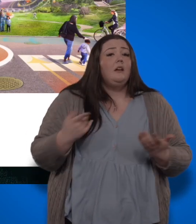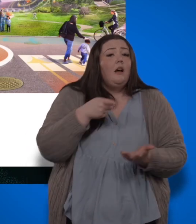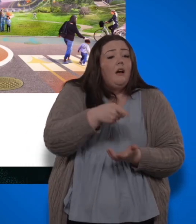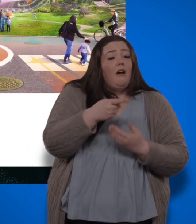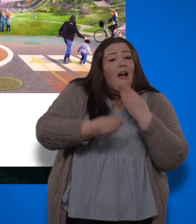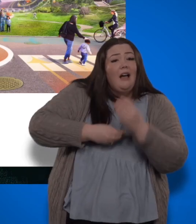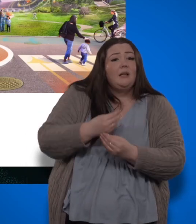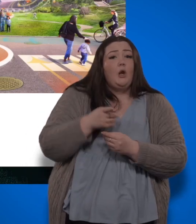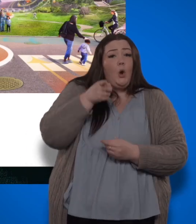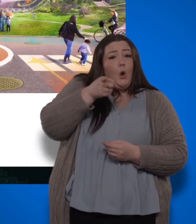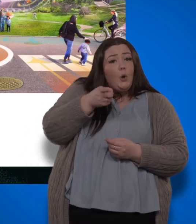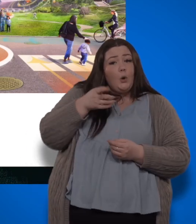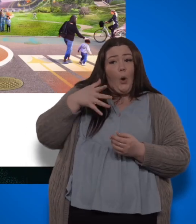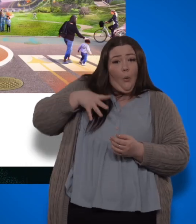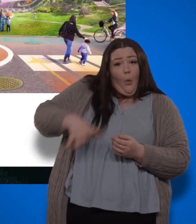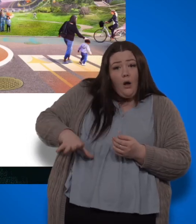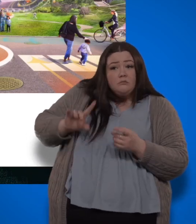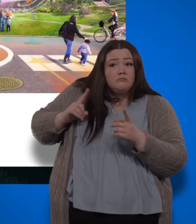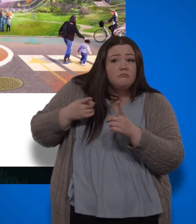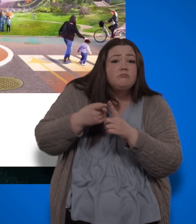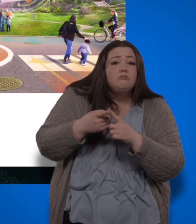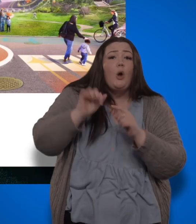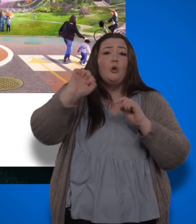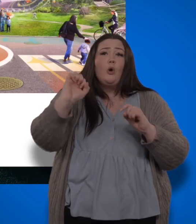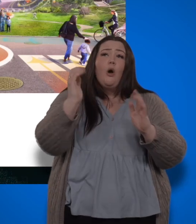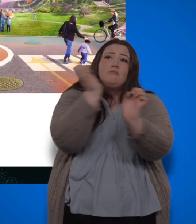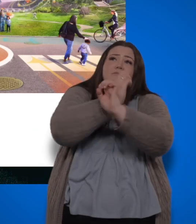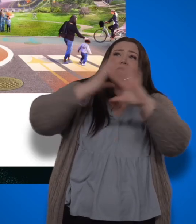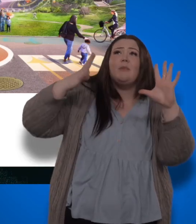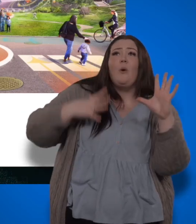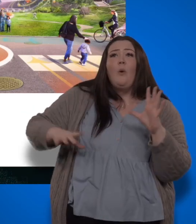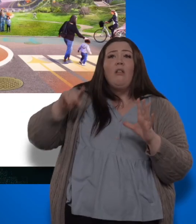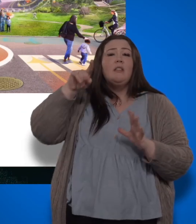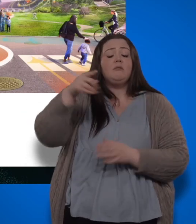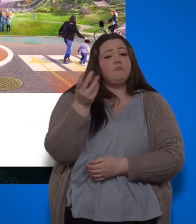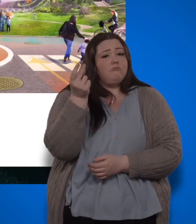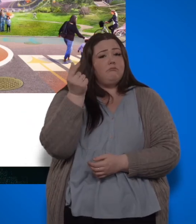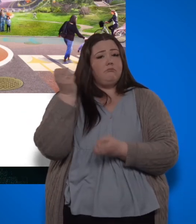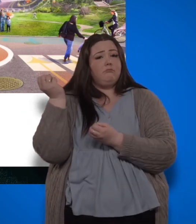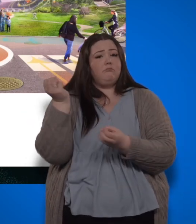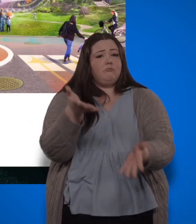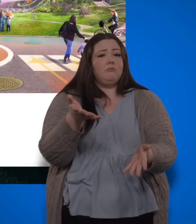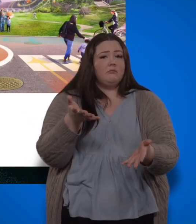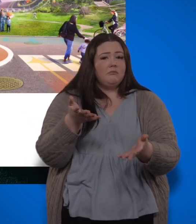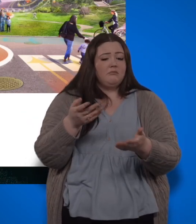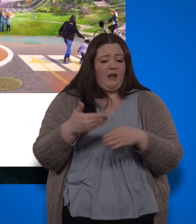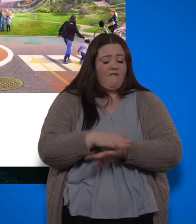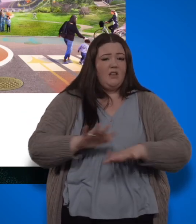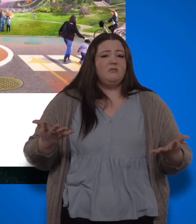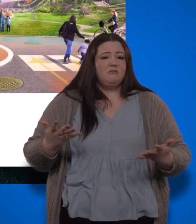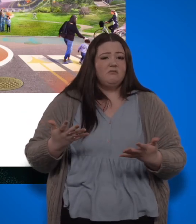whatever your dream and desire, instantaneously and without effort, the future will